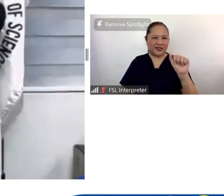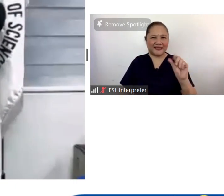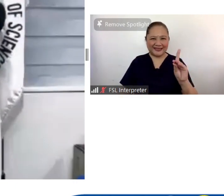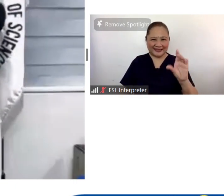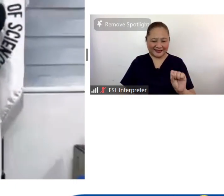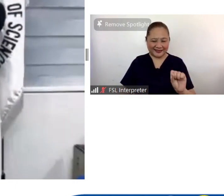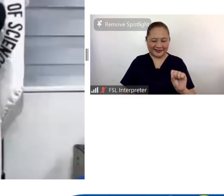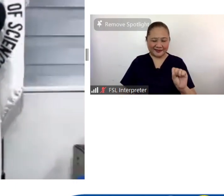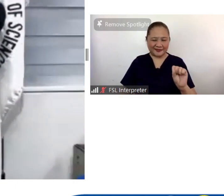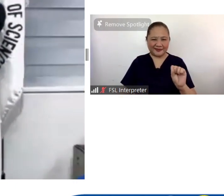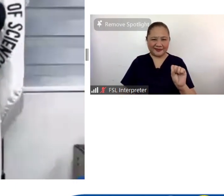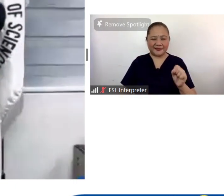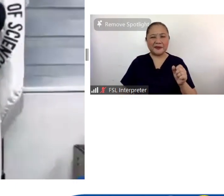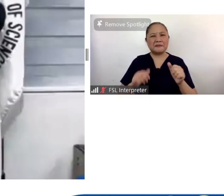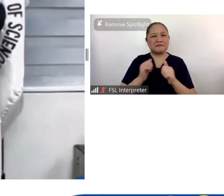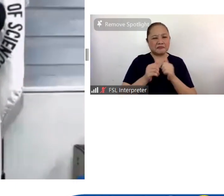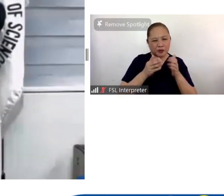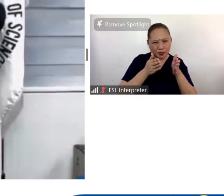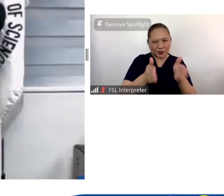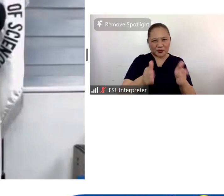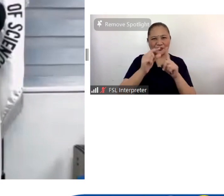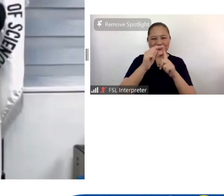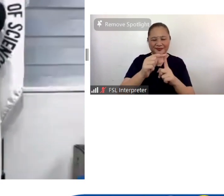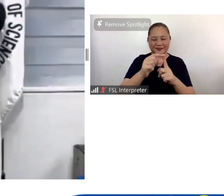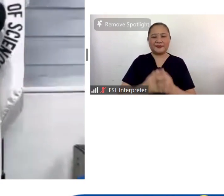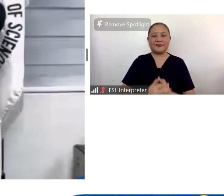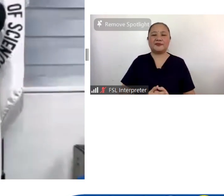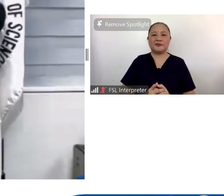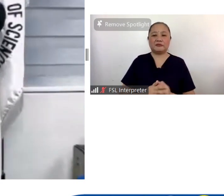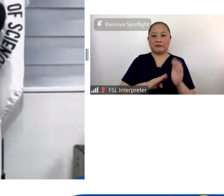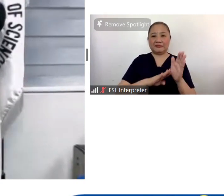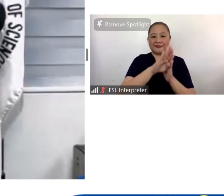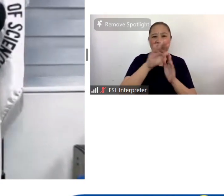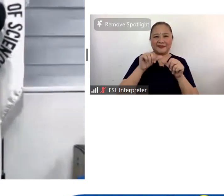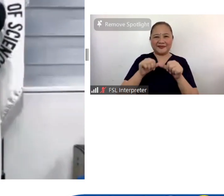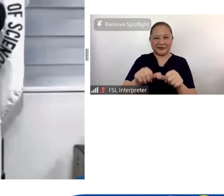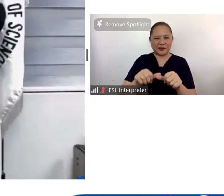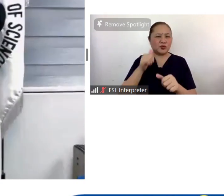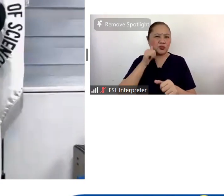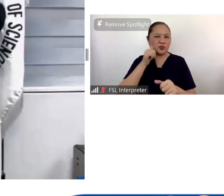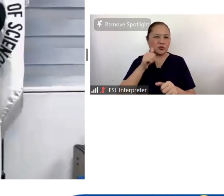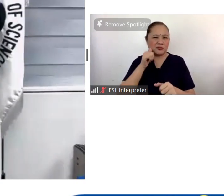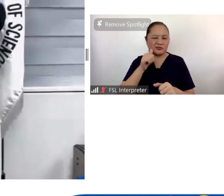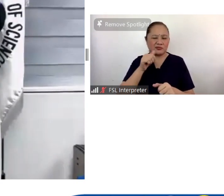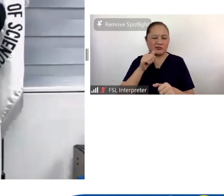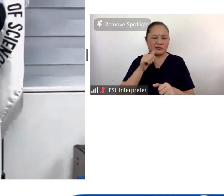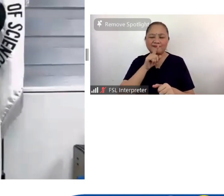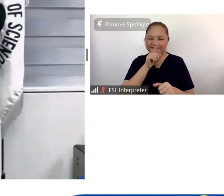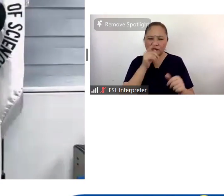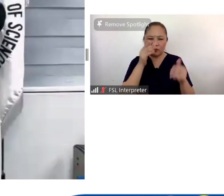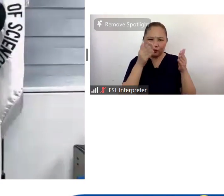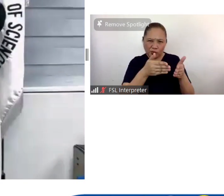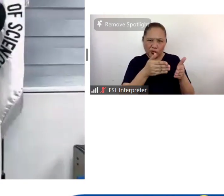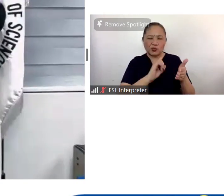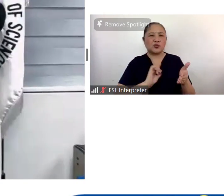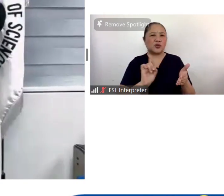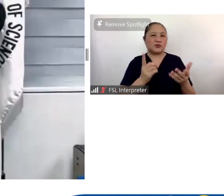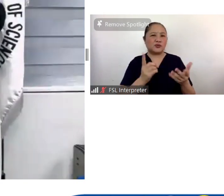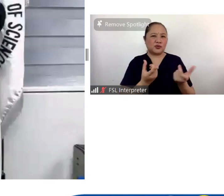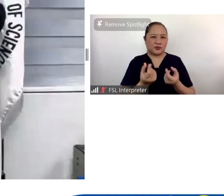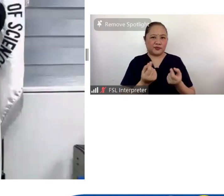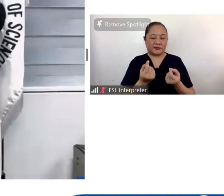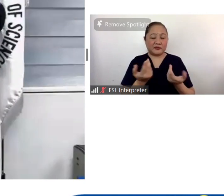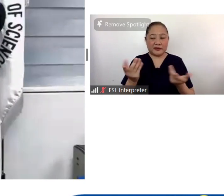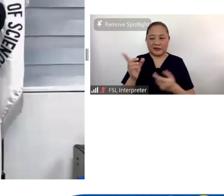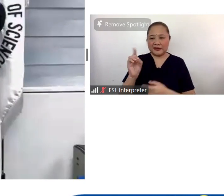ROADS, roads. Development and sustainability are always at the heart of what we do at the Department